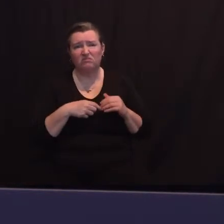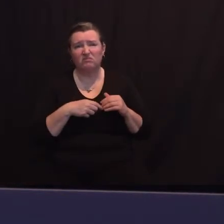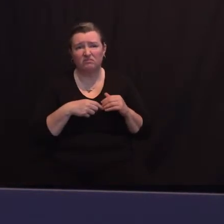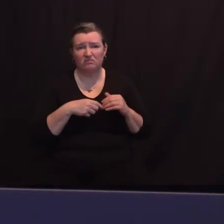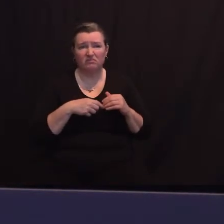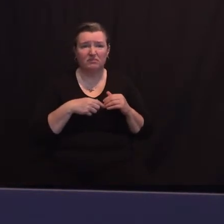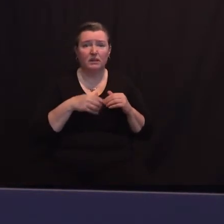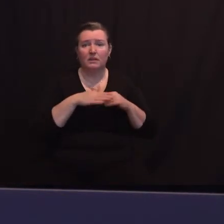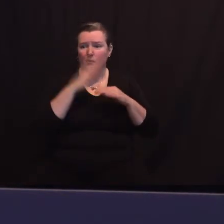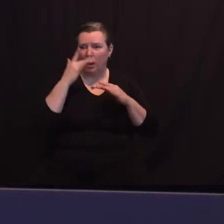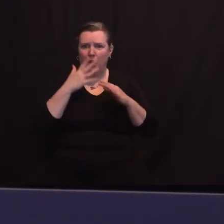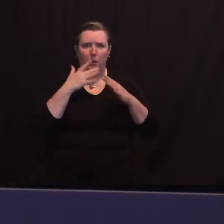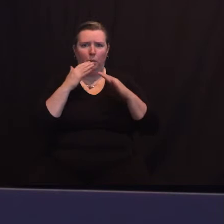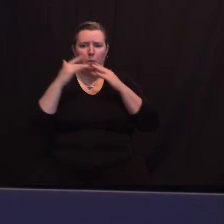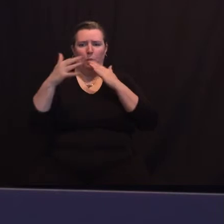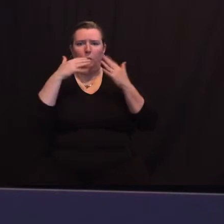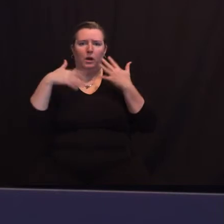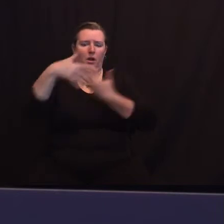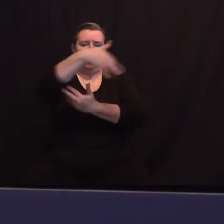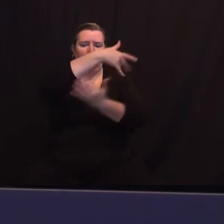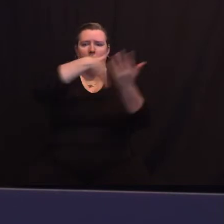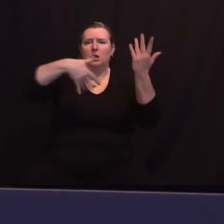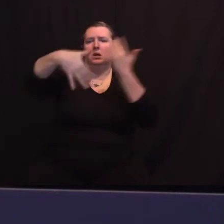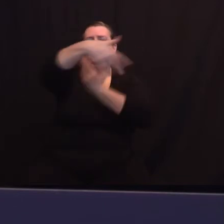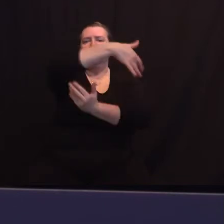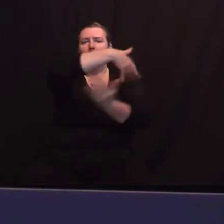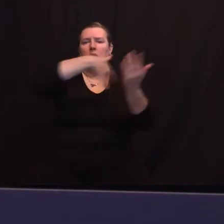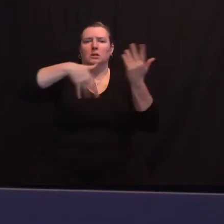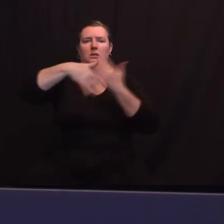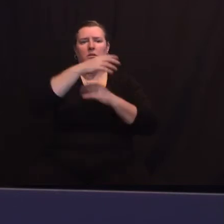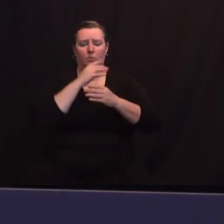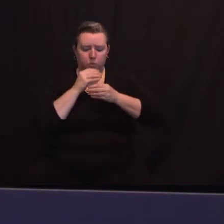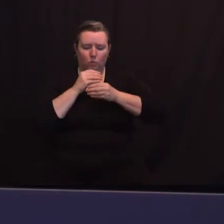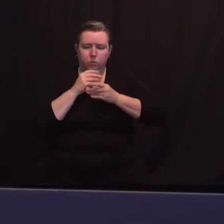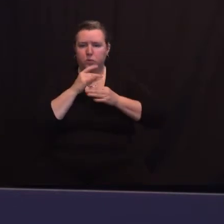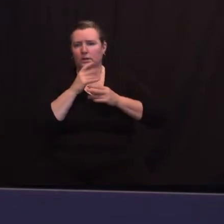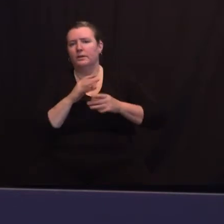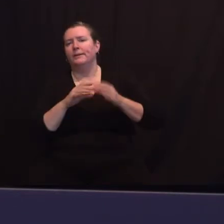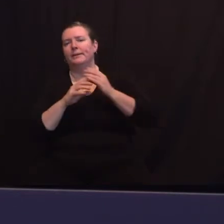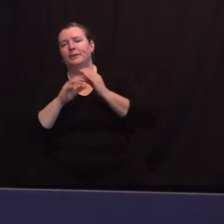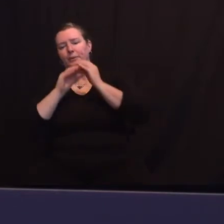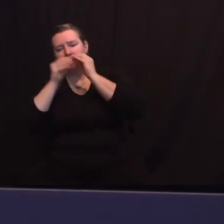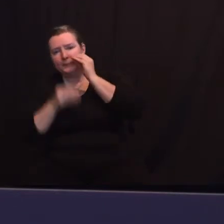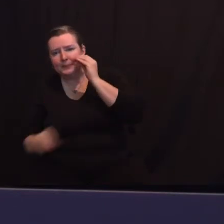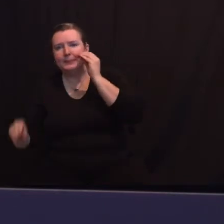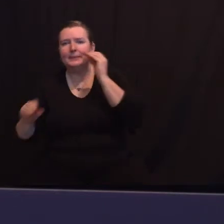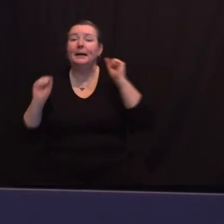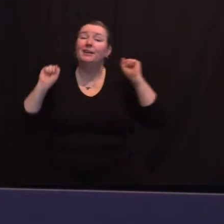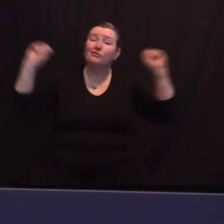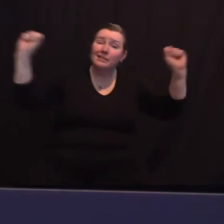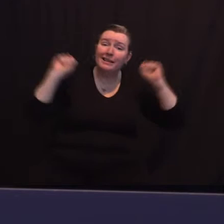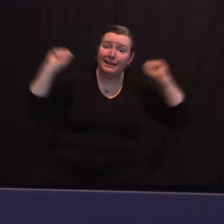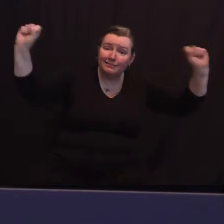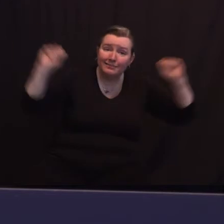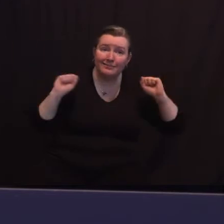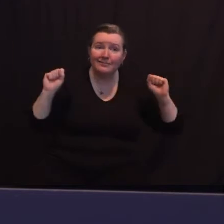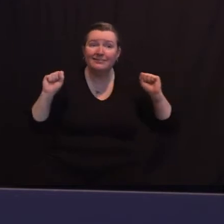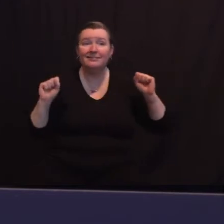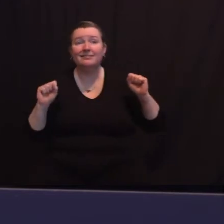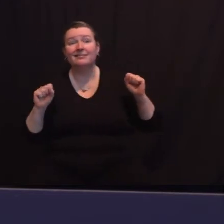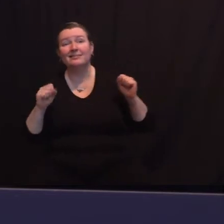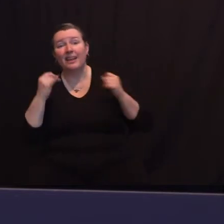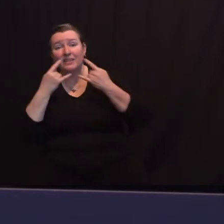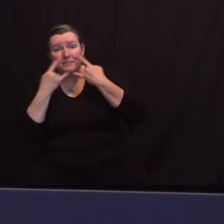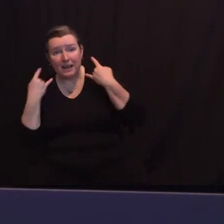band practice, sports, or exercise, even if masks are worn. Students and staff